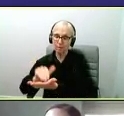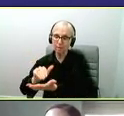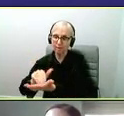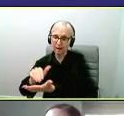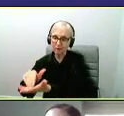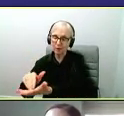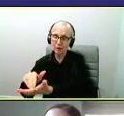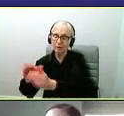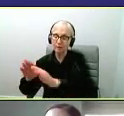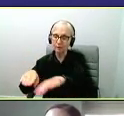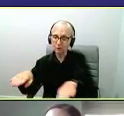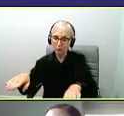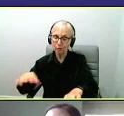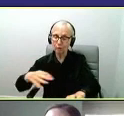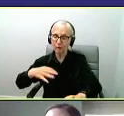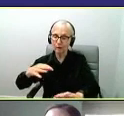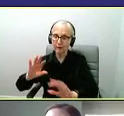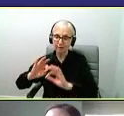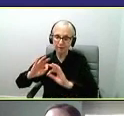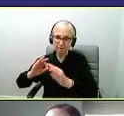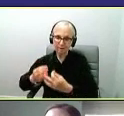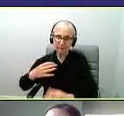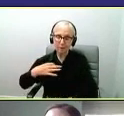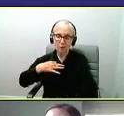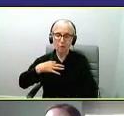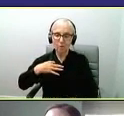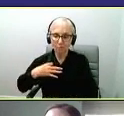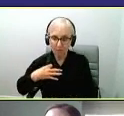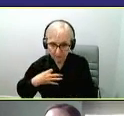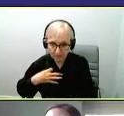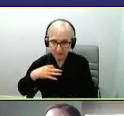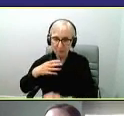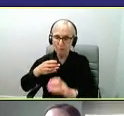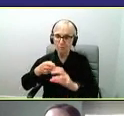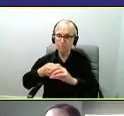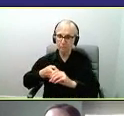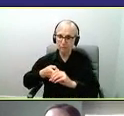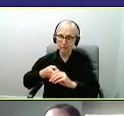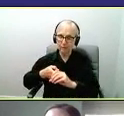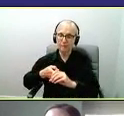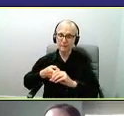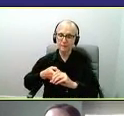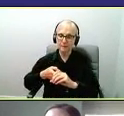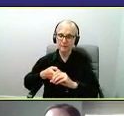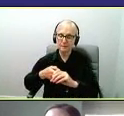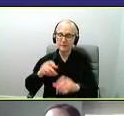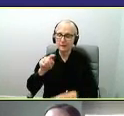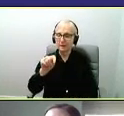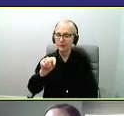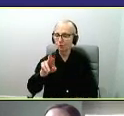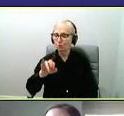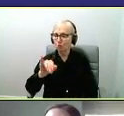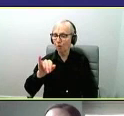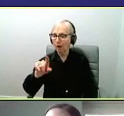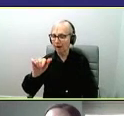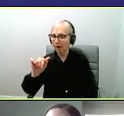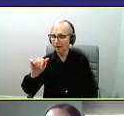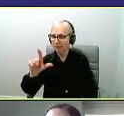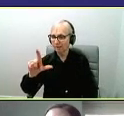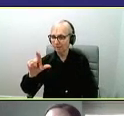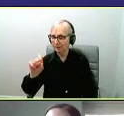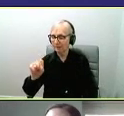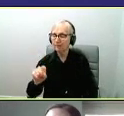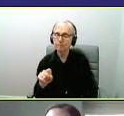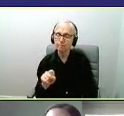thank for volunteering their time and effort to participate in these important vaccine trials. As I watch and